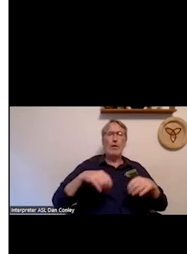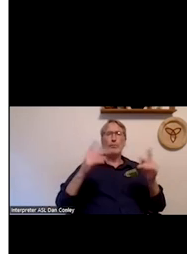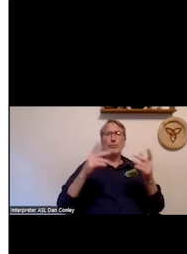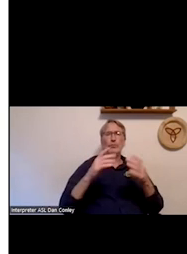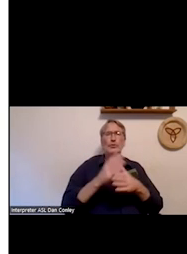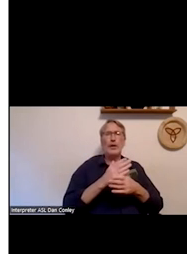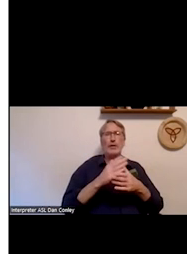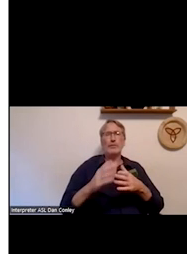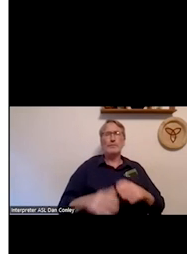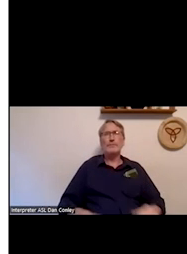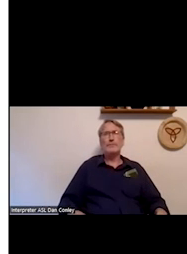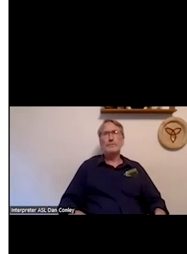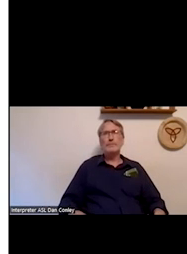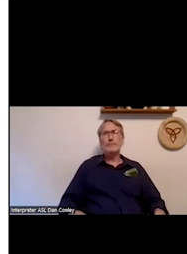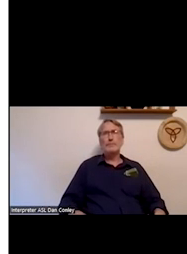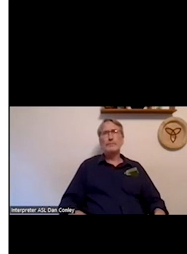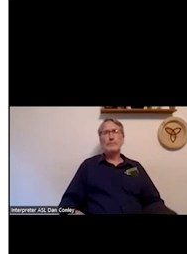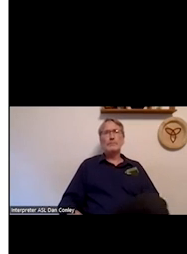information with you.